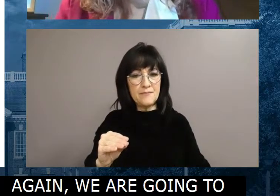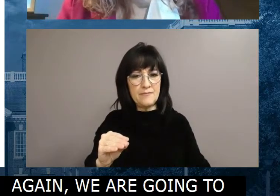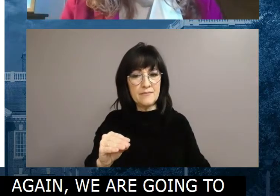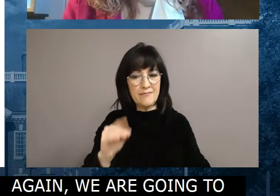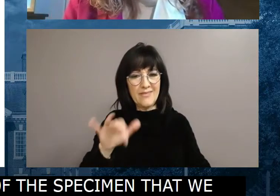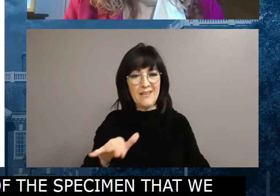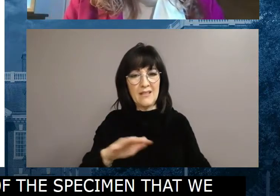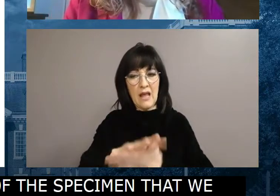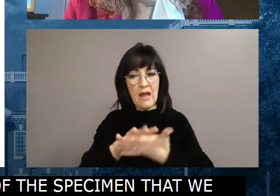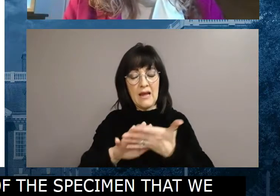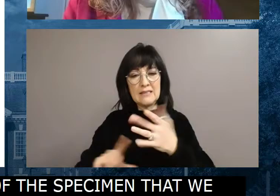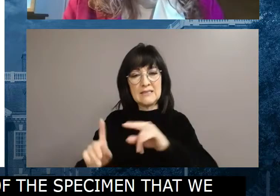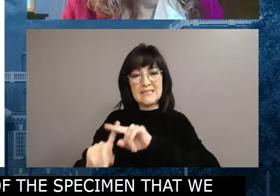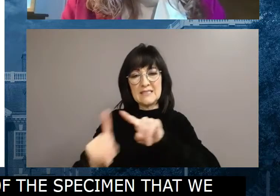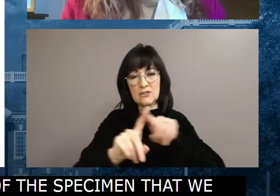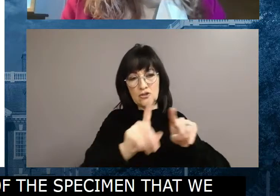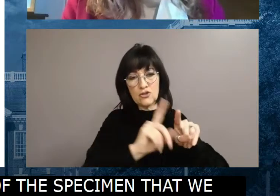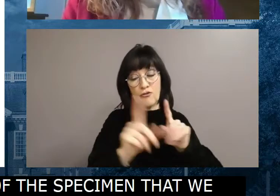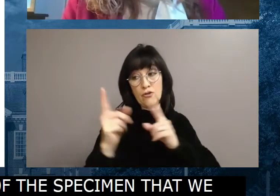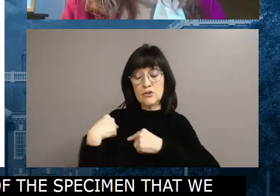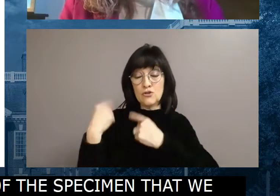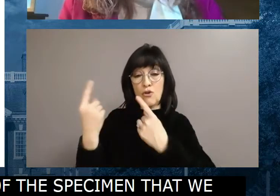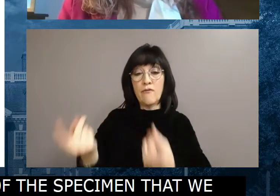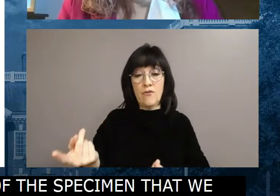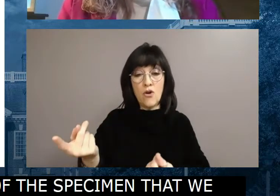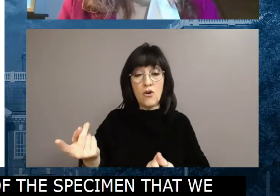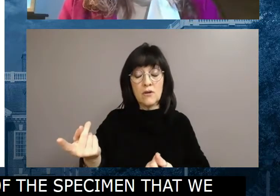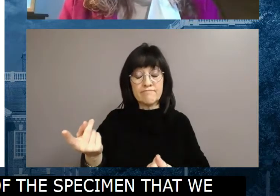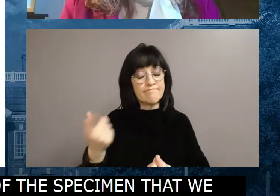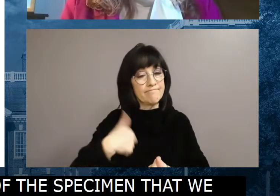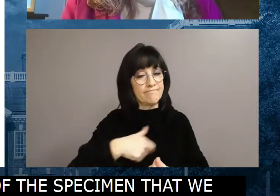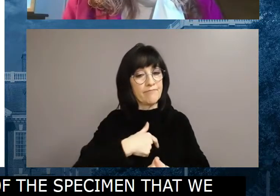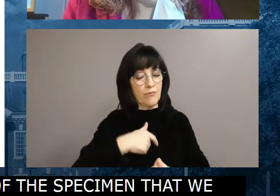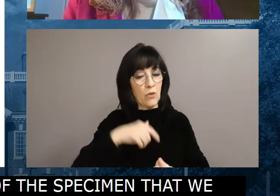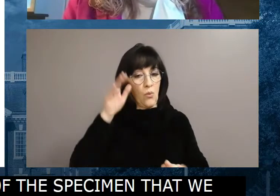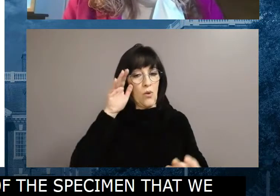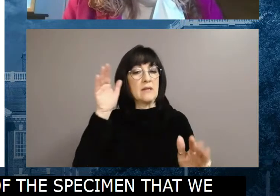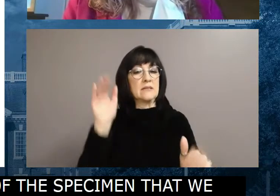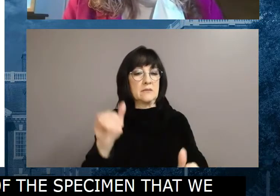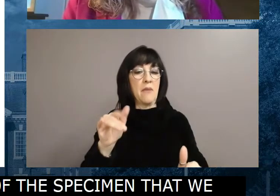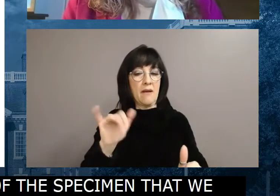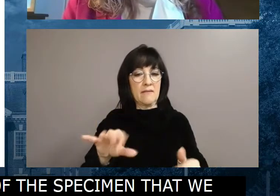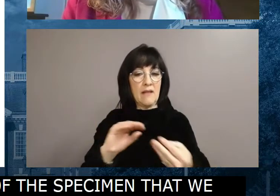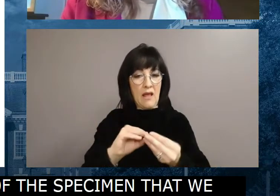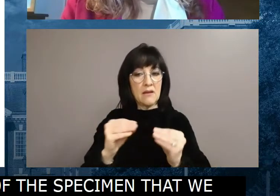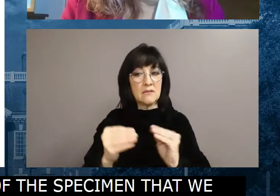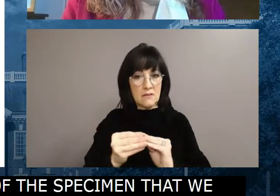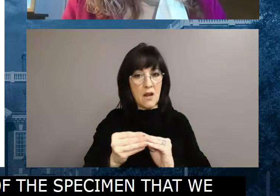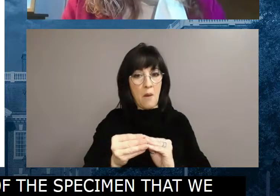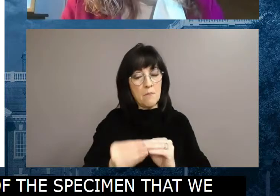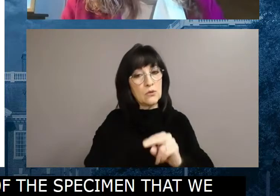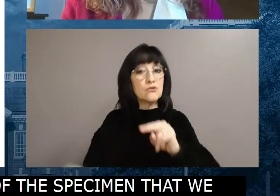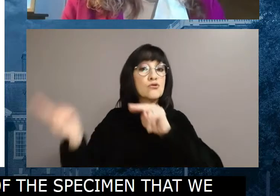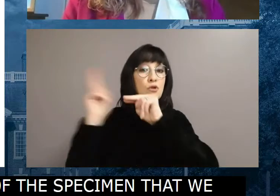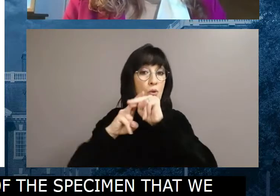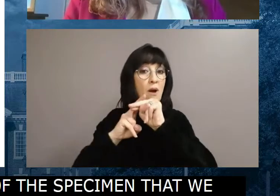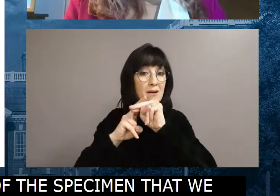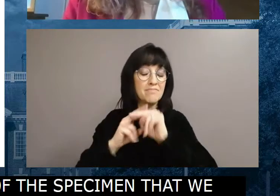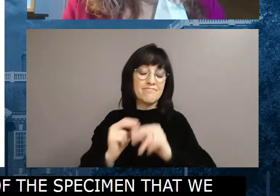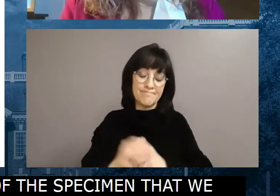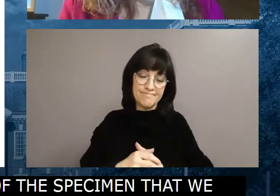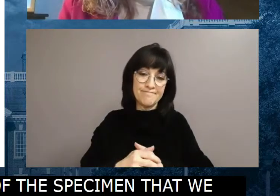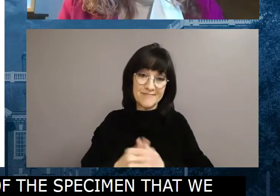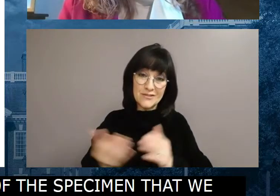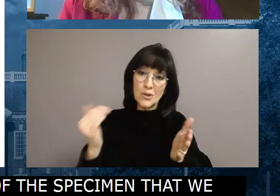different variants so far. We do expect that number to go up. So again, you're going to keep